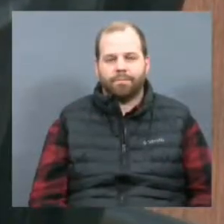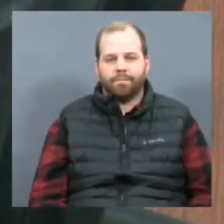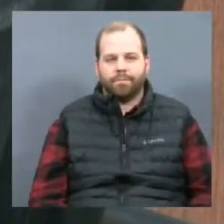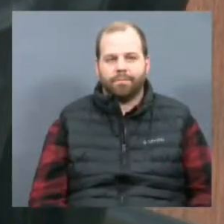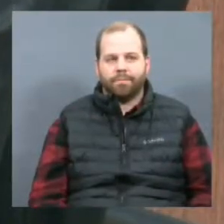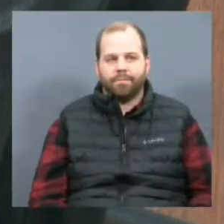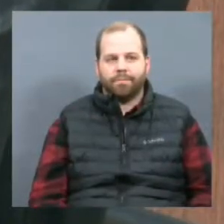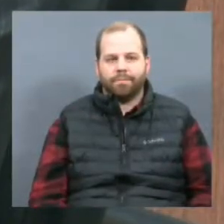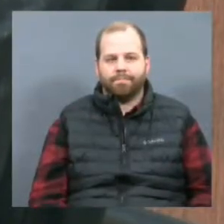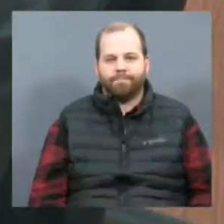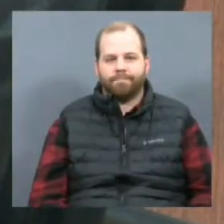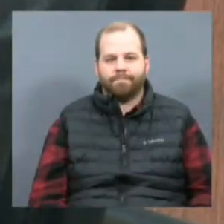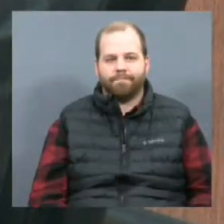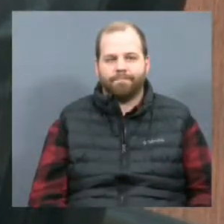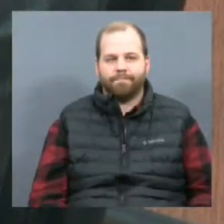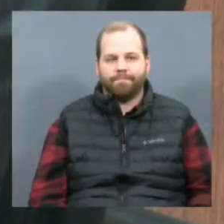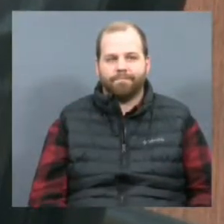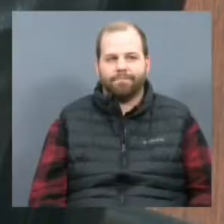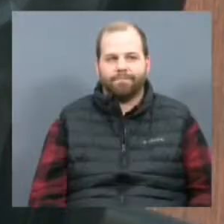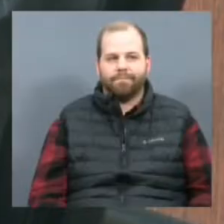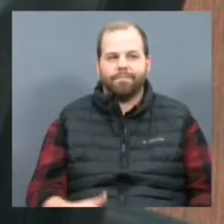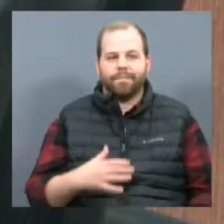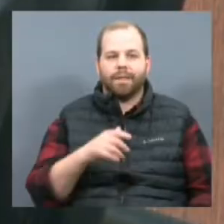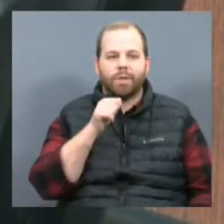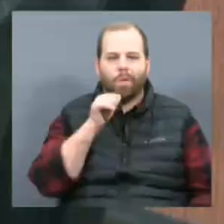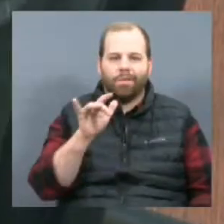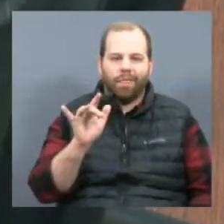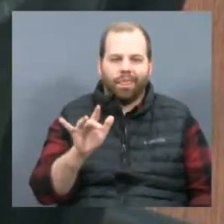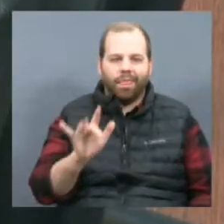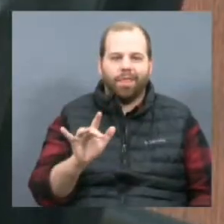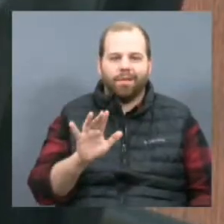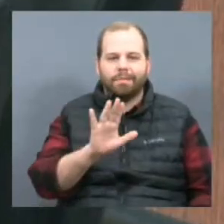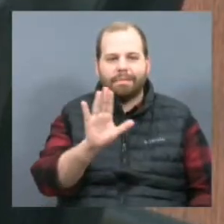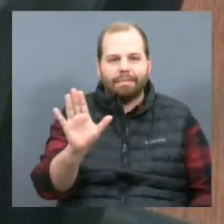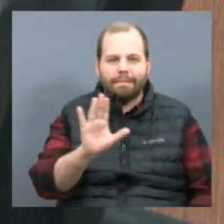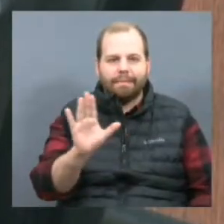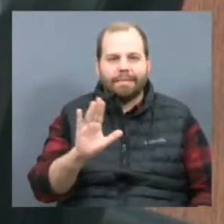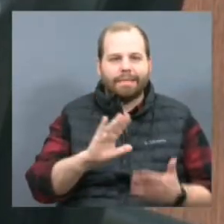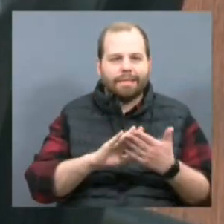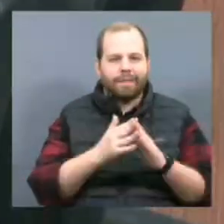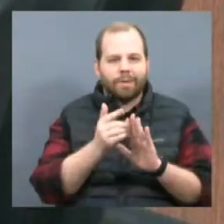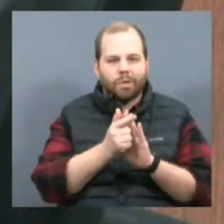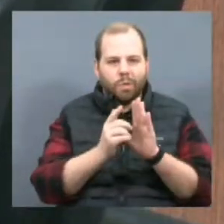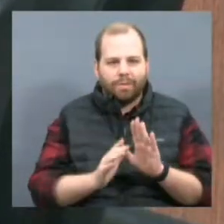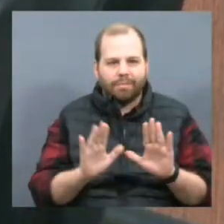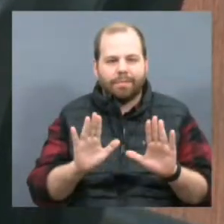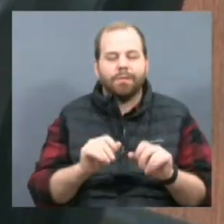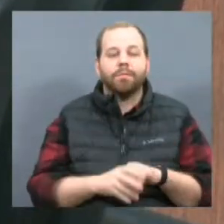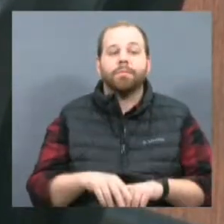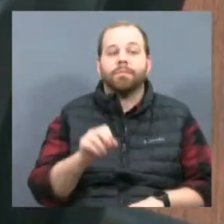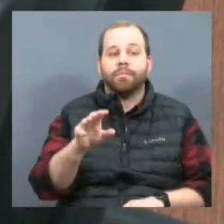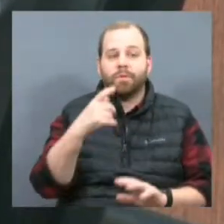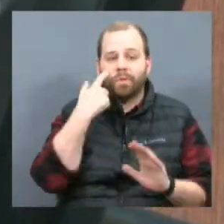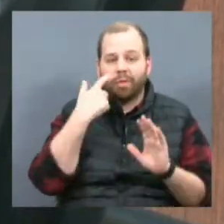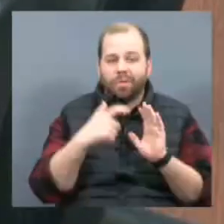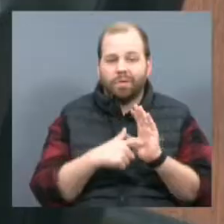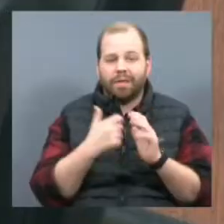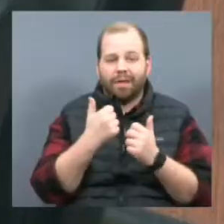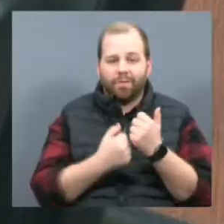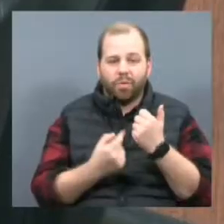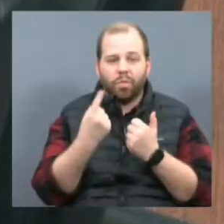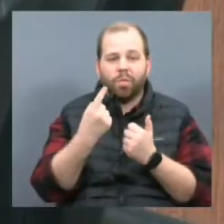proper notice. Please do not double tap, City Attorney. Application, so that you could notice everyone